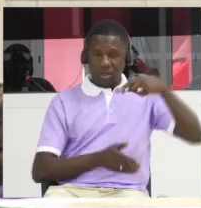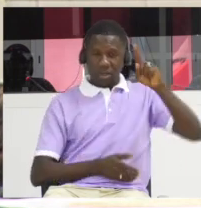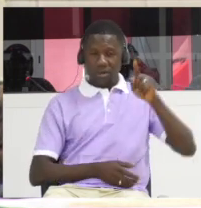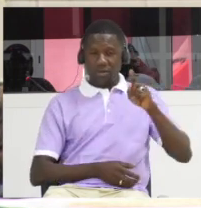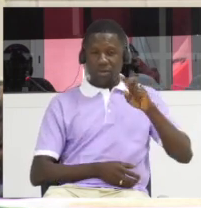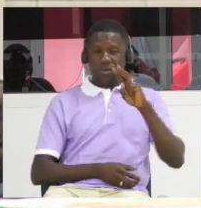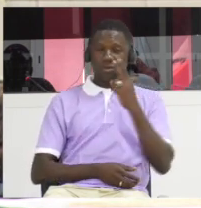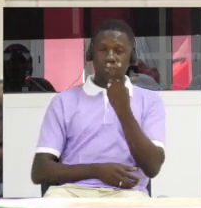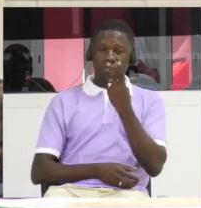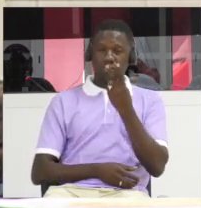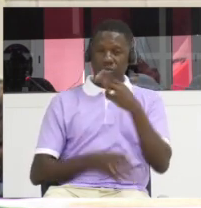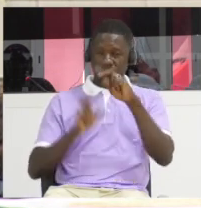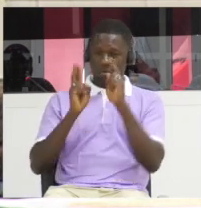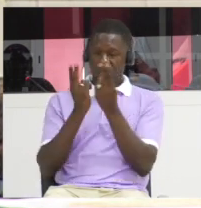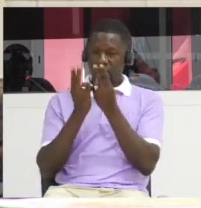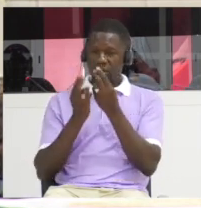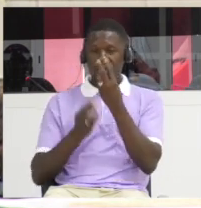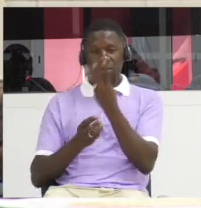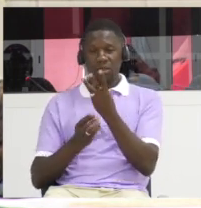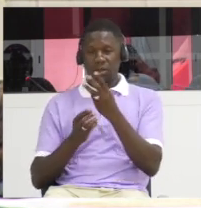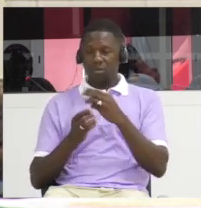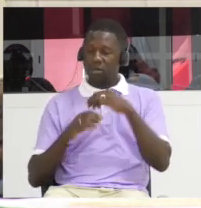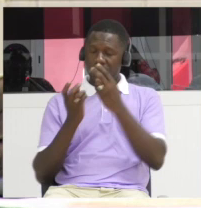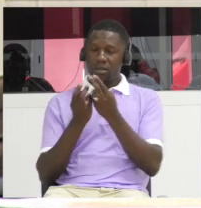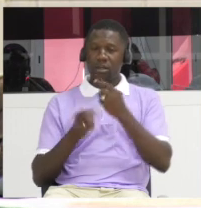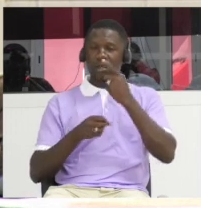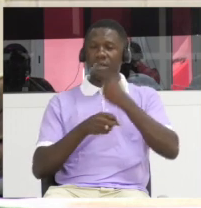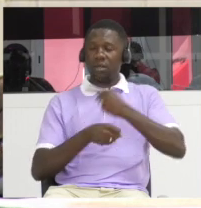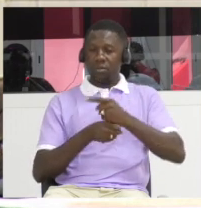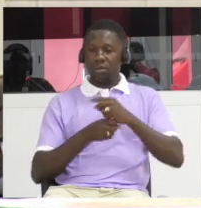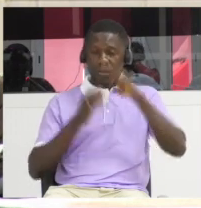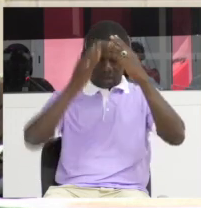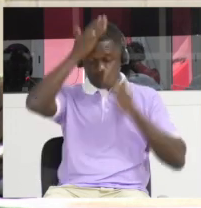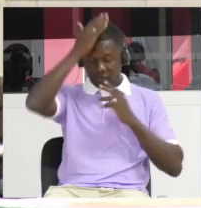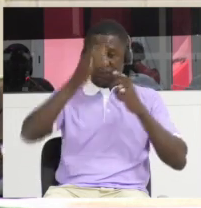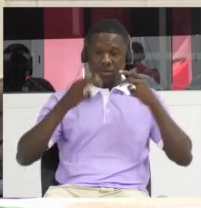2, brackets 3, brackets of the Gambia Armed Forces Act